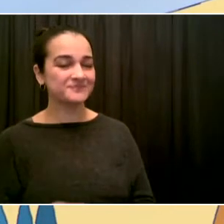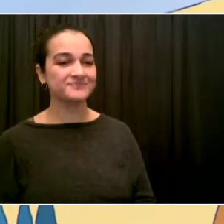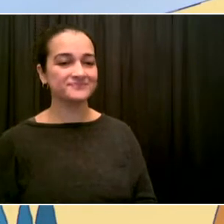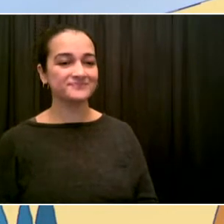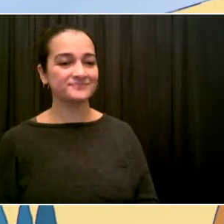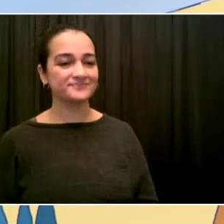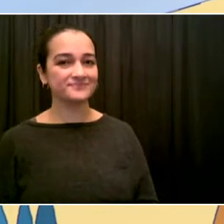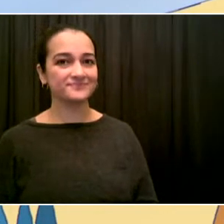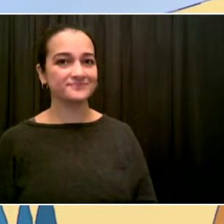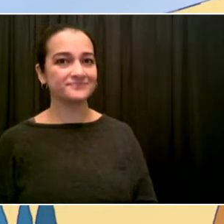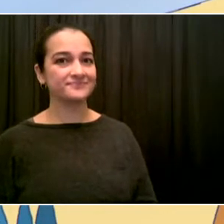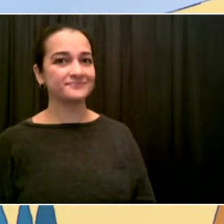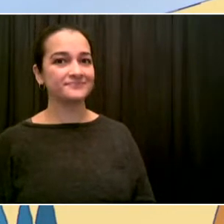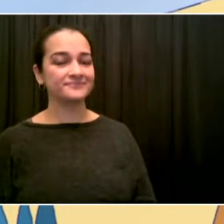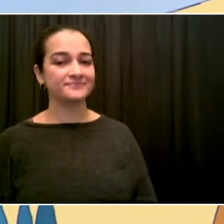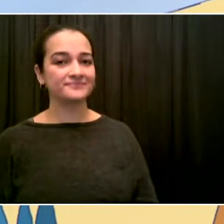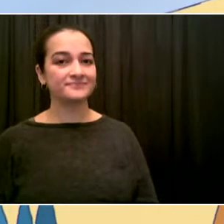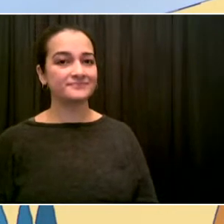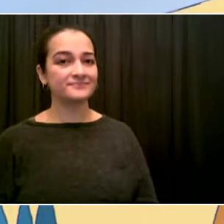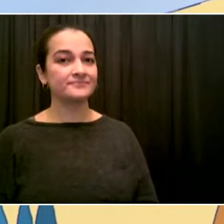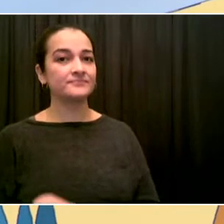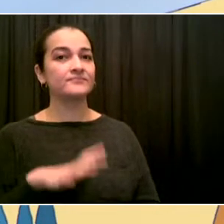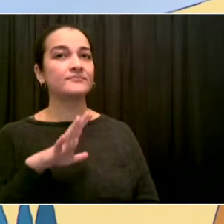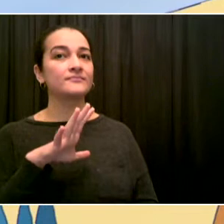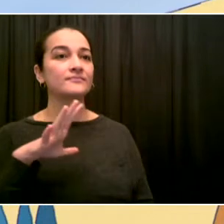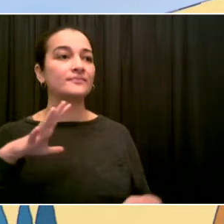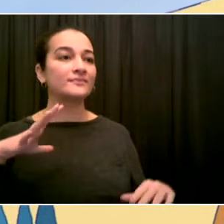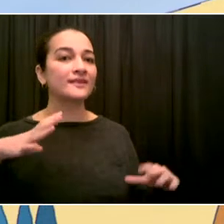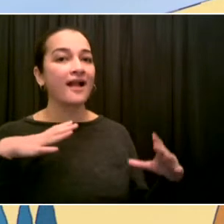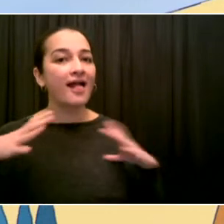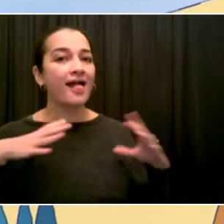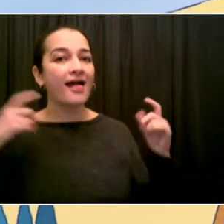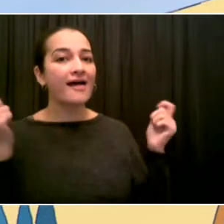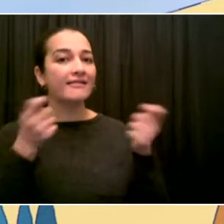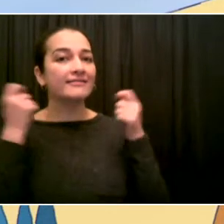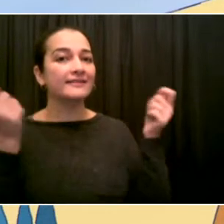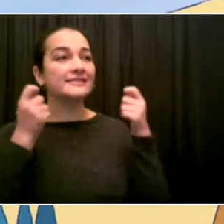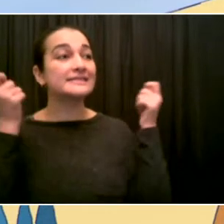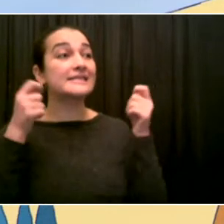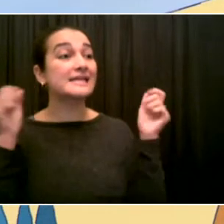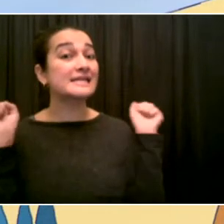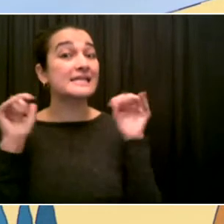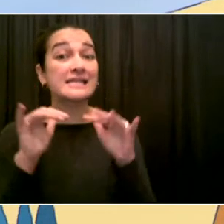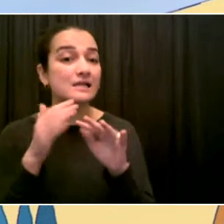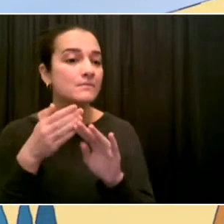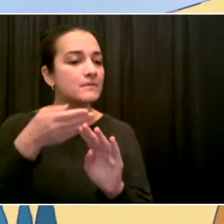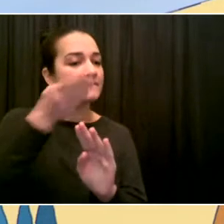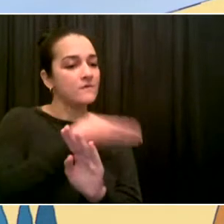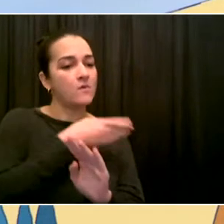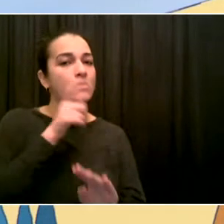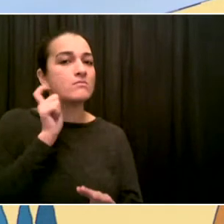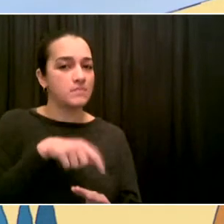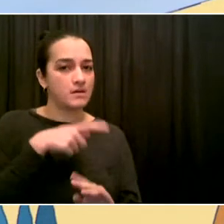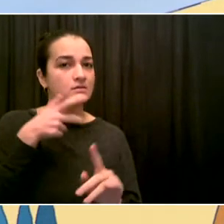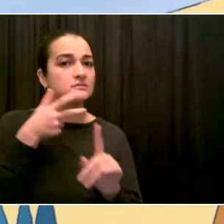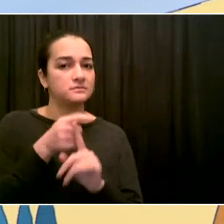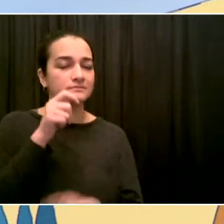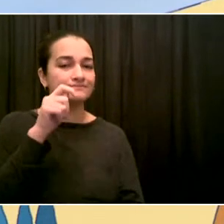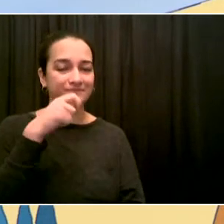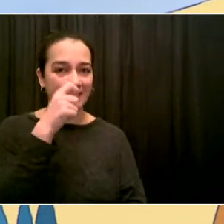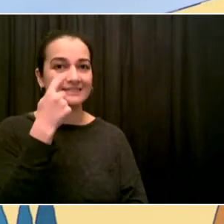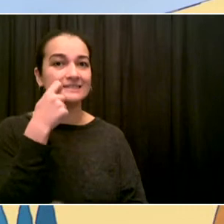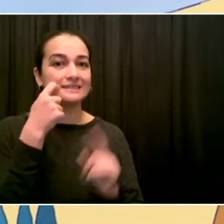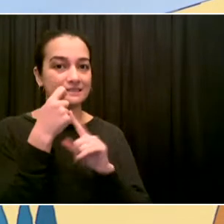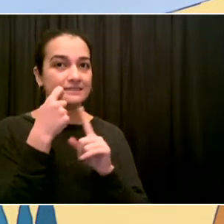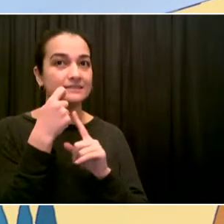gatherings, getting tested, but also, Dr. Chachi mentioned all vaccinated gatherings being the safest. Just wondering if you have any guidance